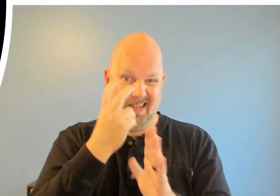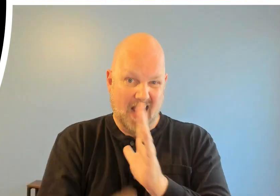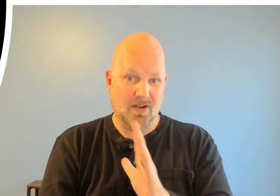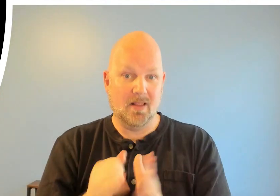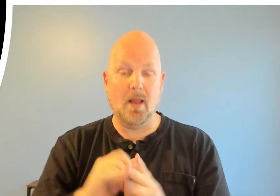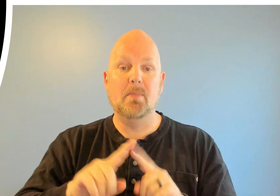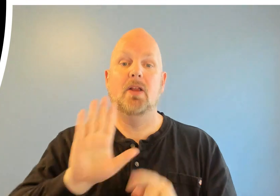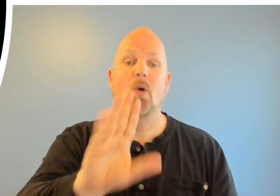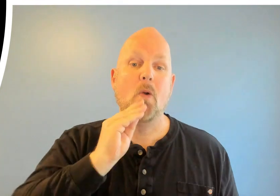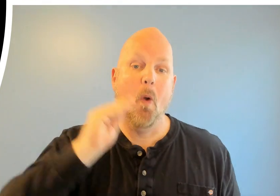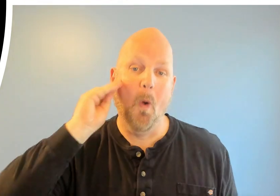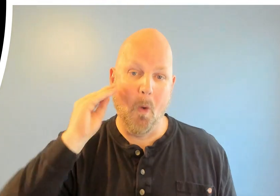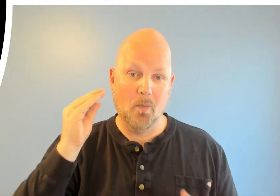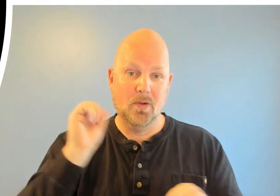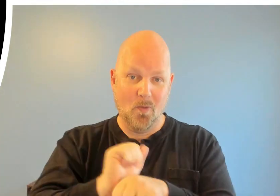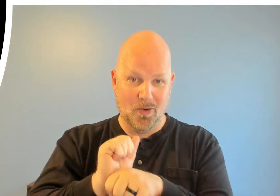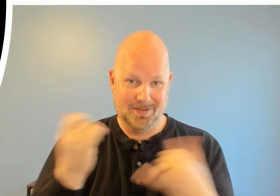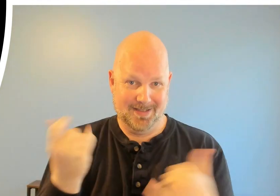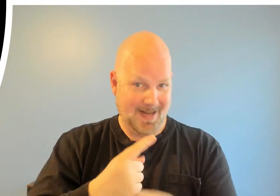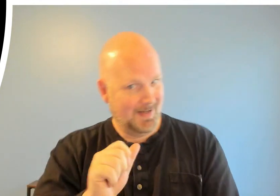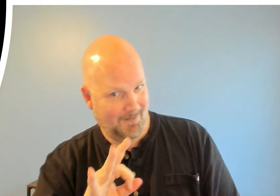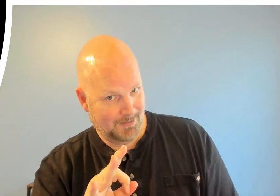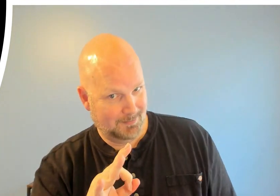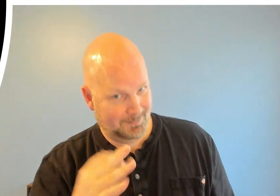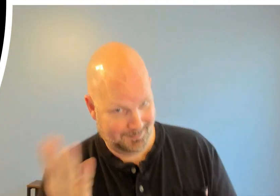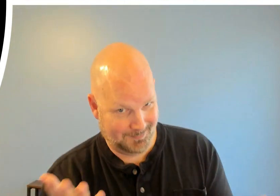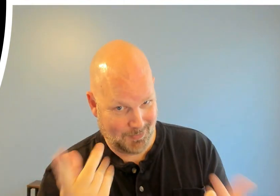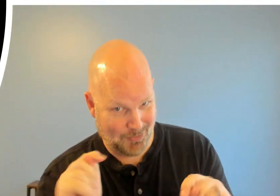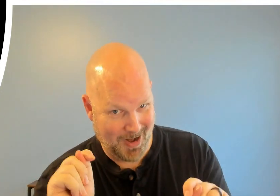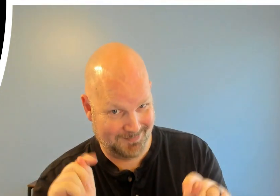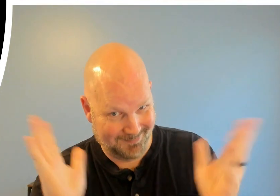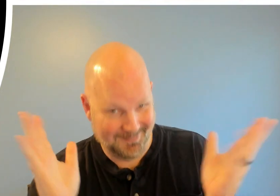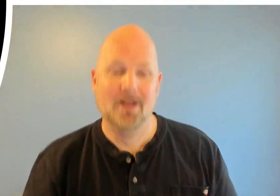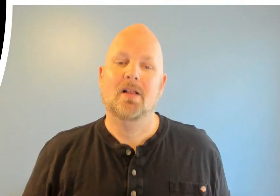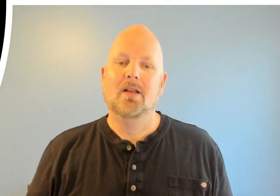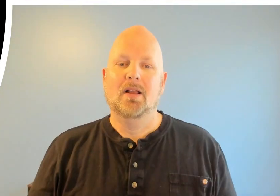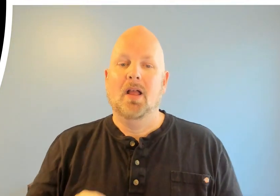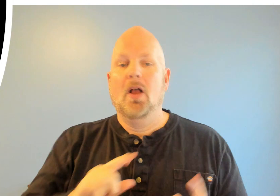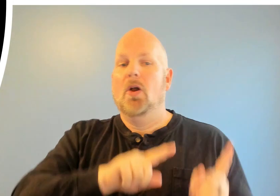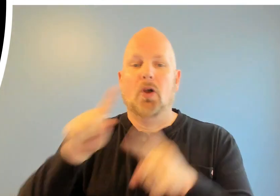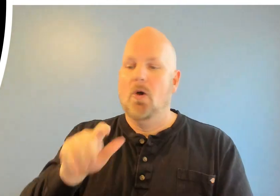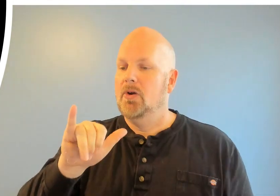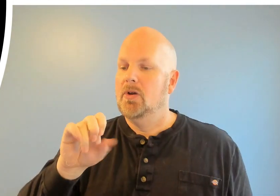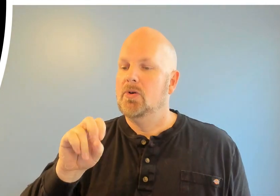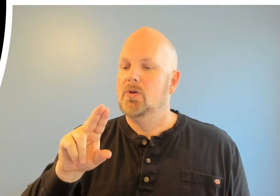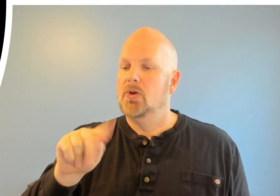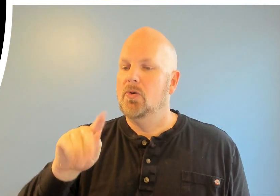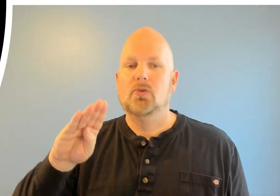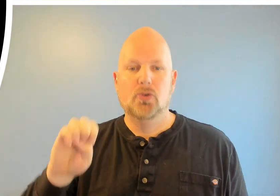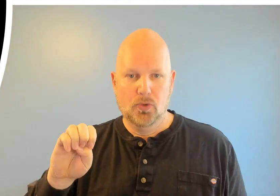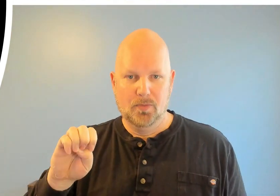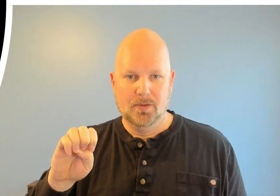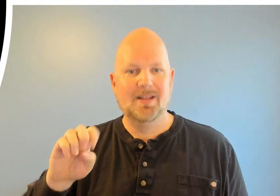into. But your homework for today, if you dare try, is go look up that YouTube TED Talk